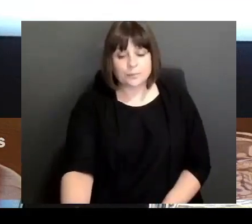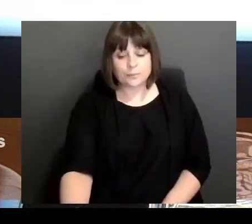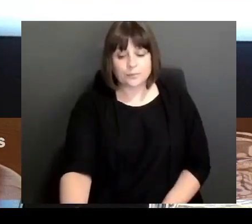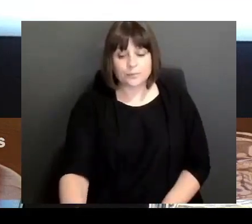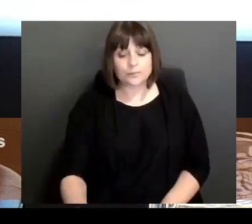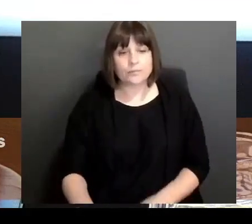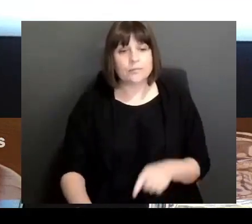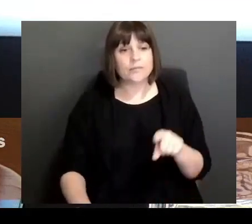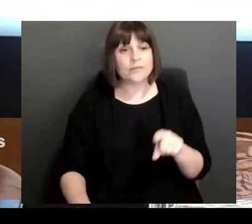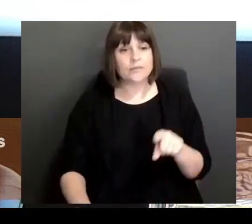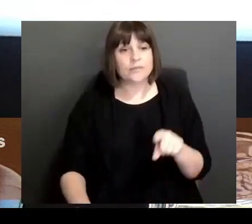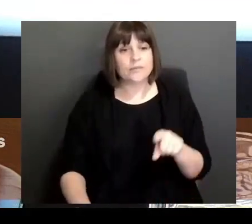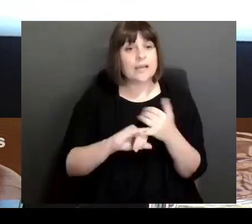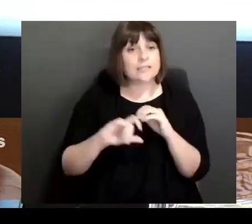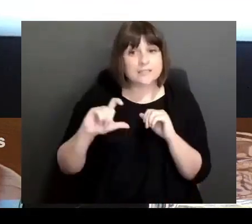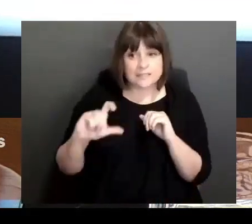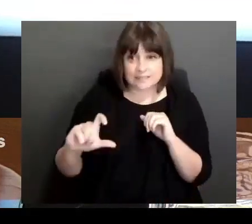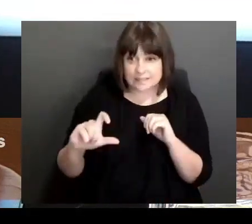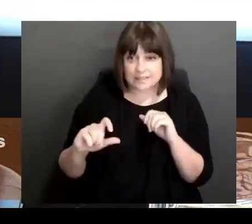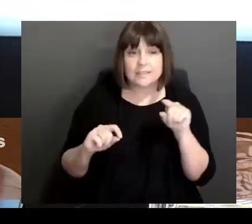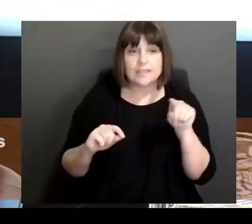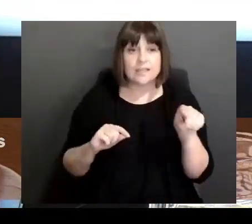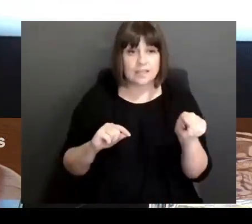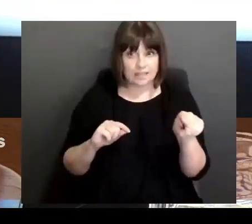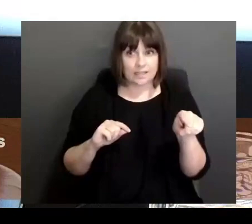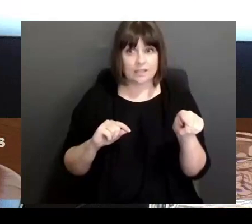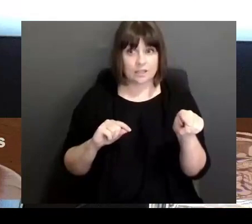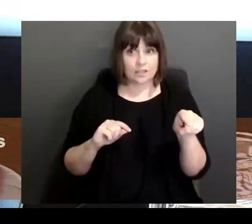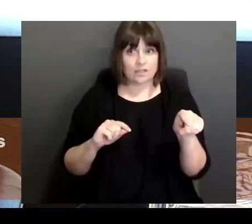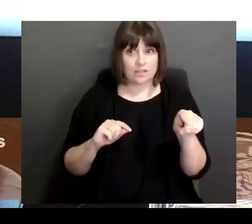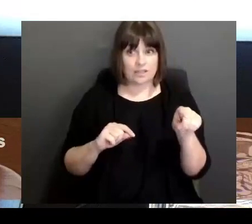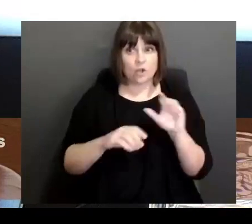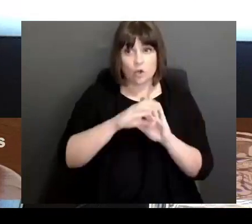SEC, in its business corporate constitution,